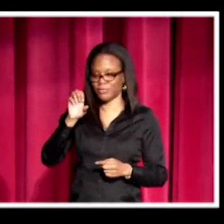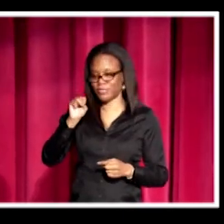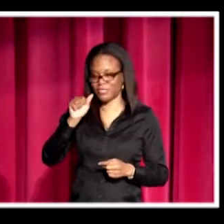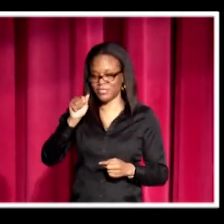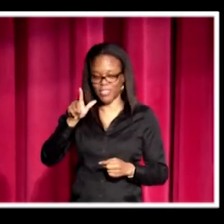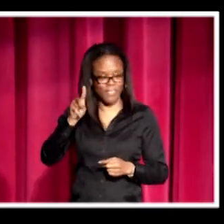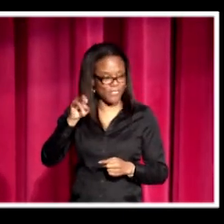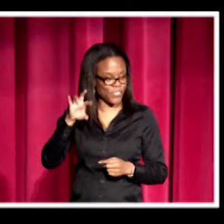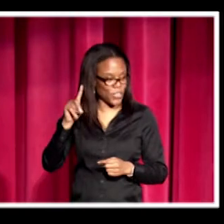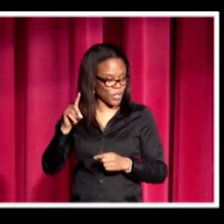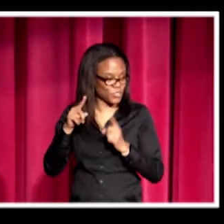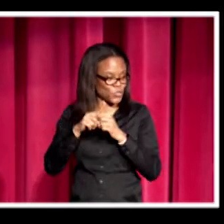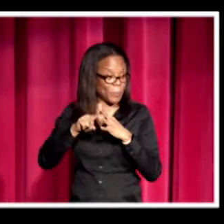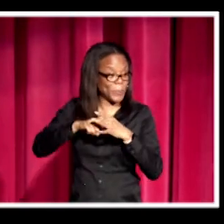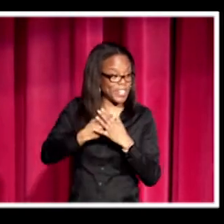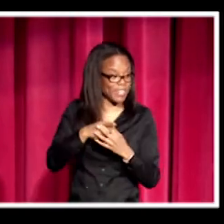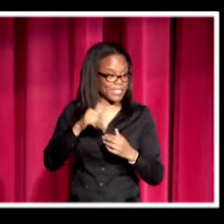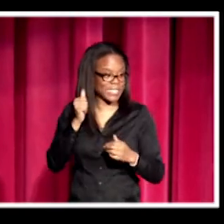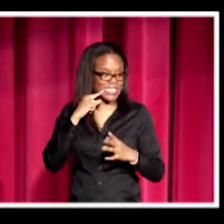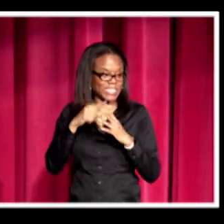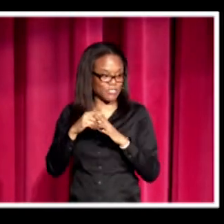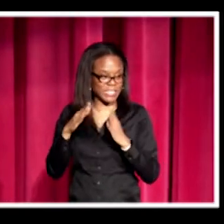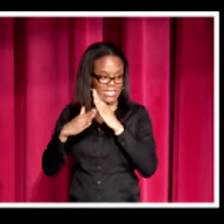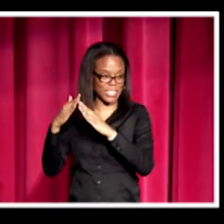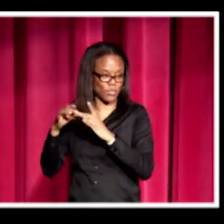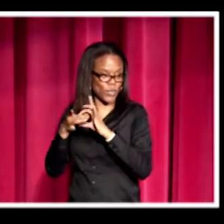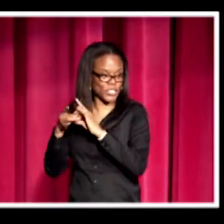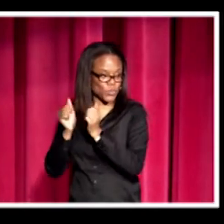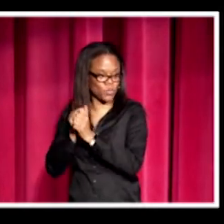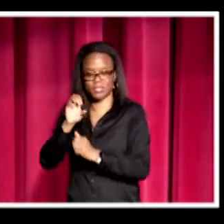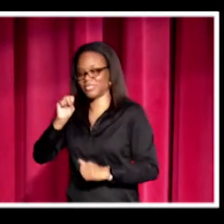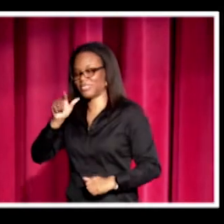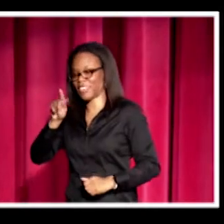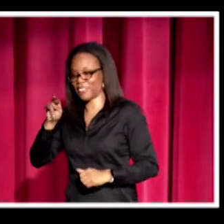sister city relationship with San Salvador.